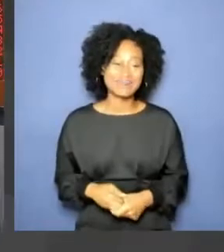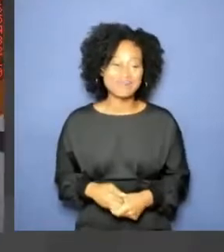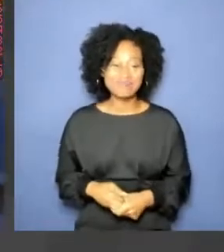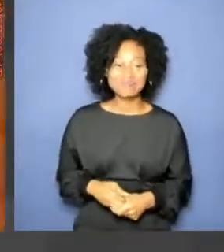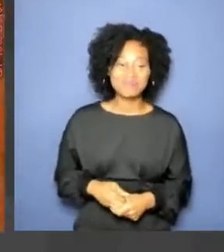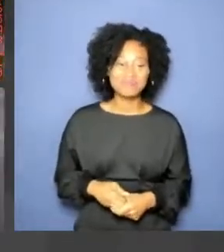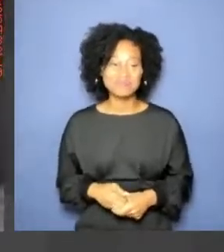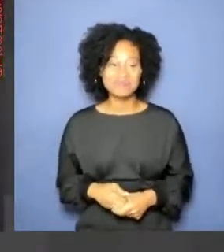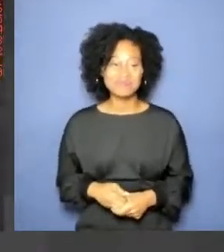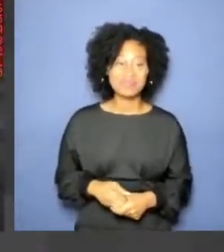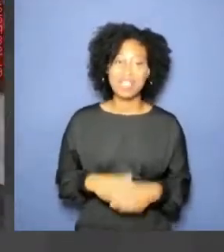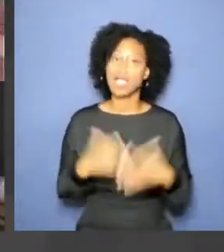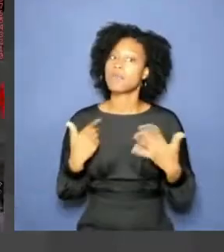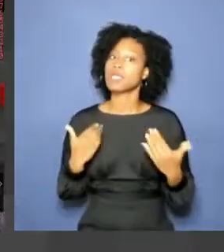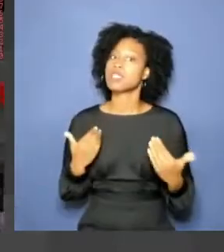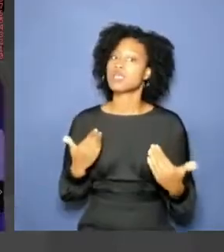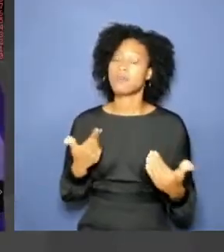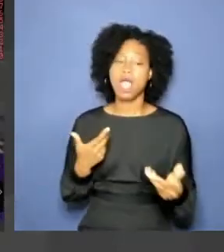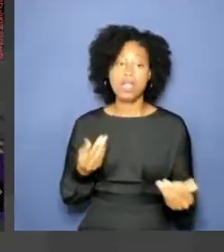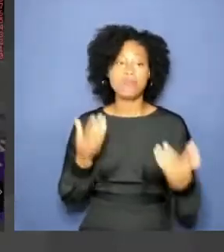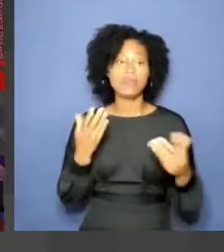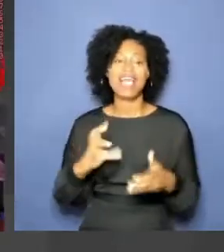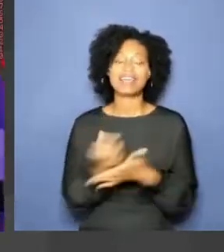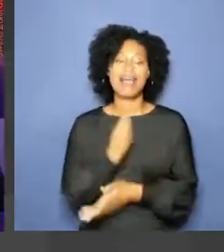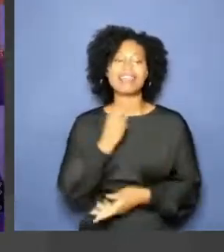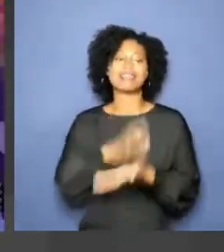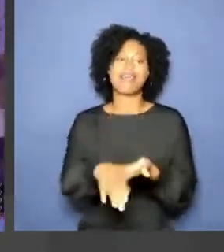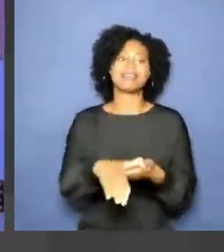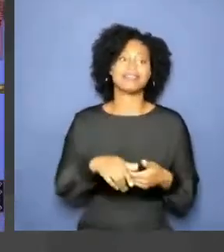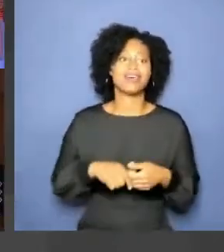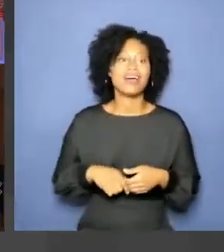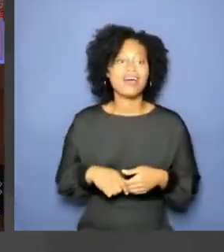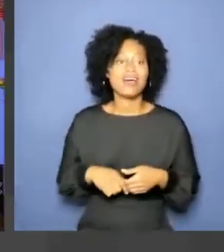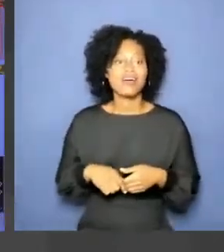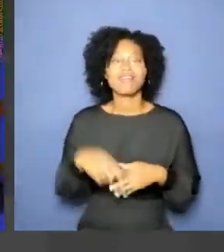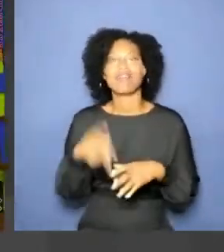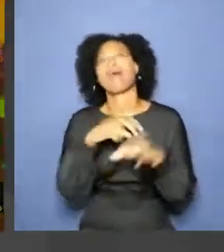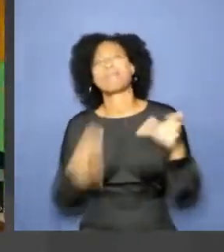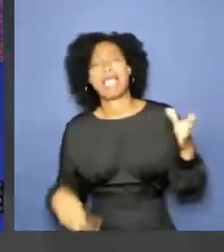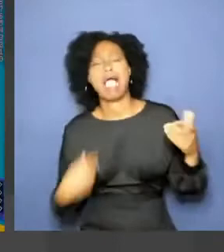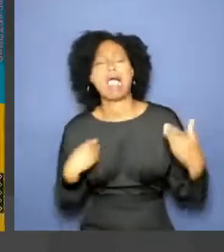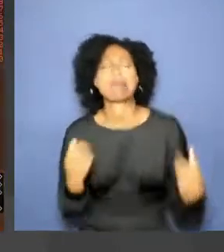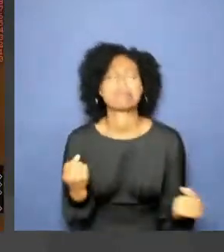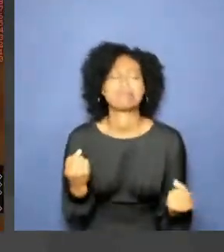Oh, man, come on. I got her. Nice. What we're doing. It got me down so fast. Take no.